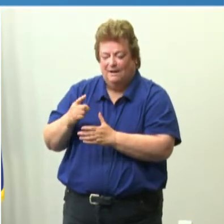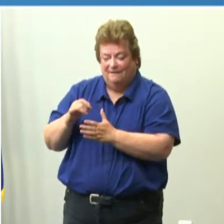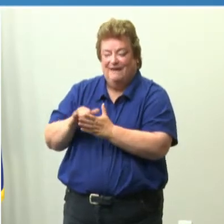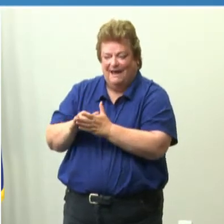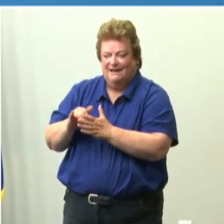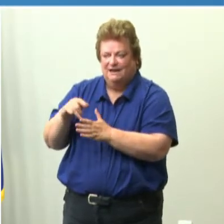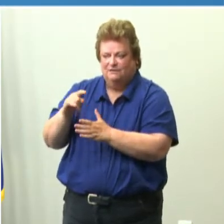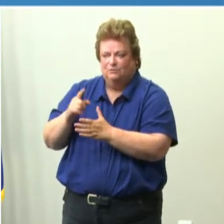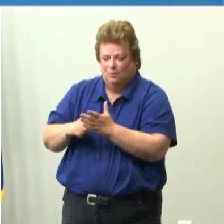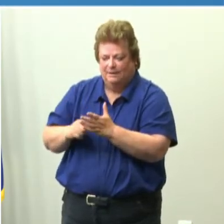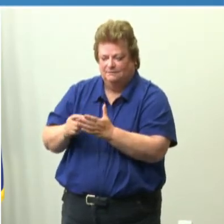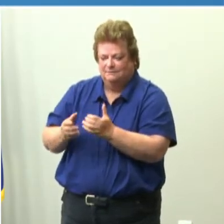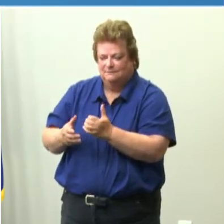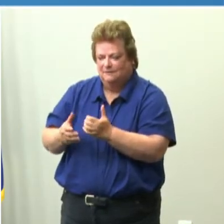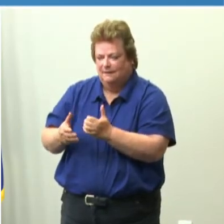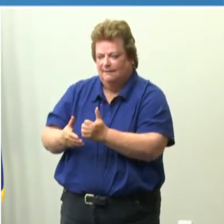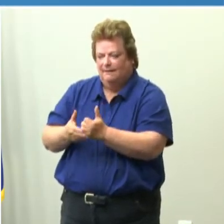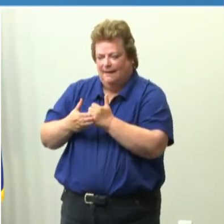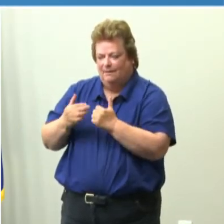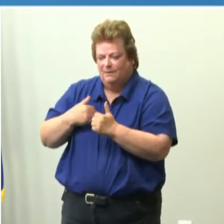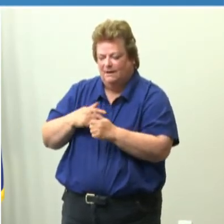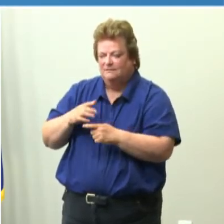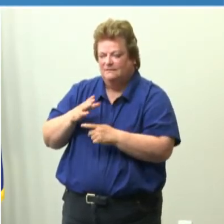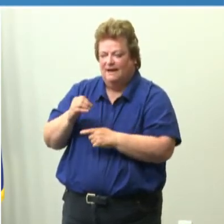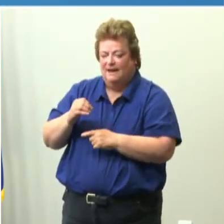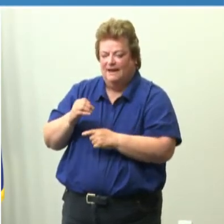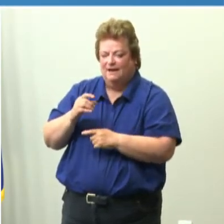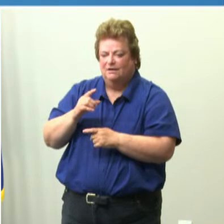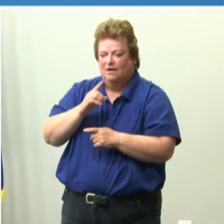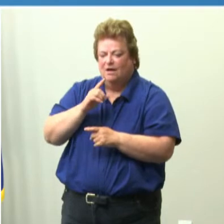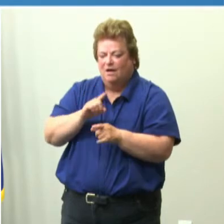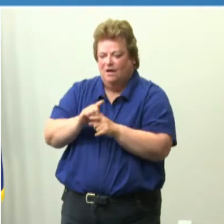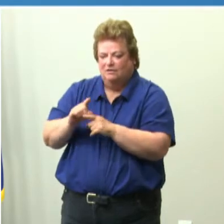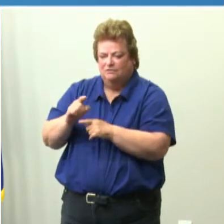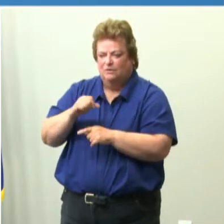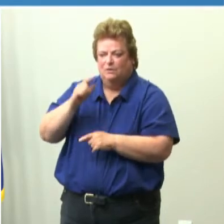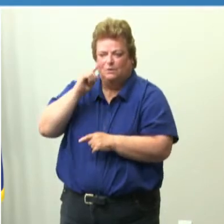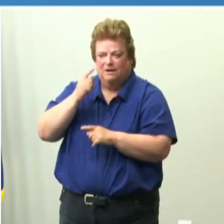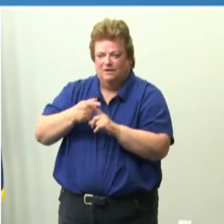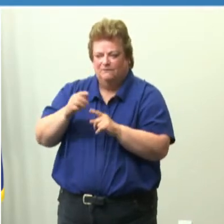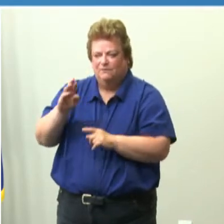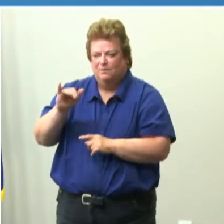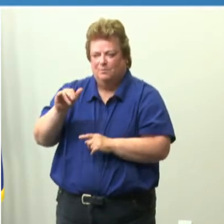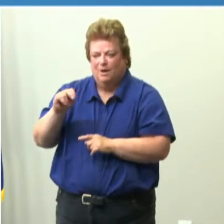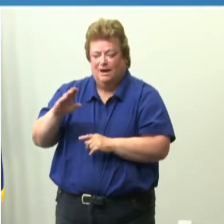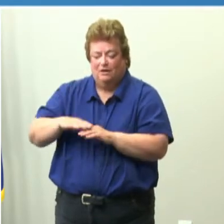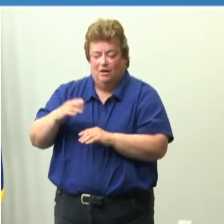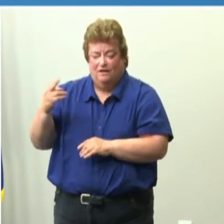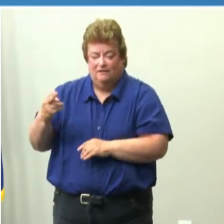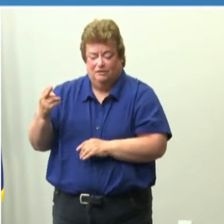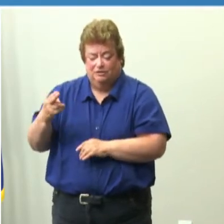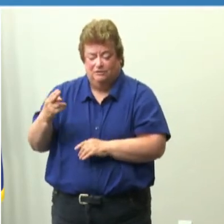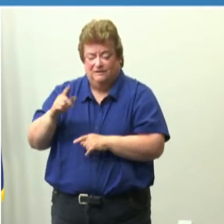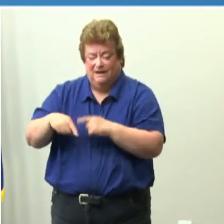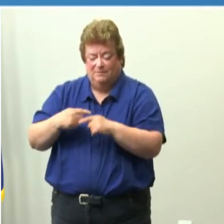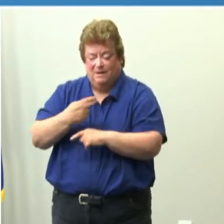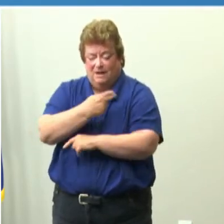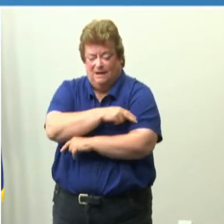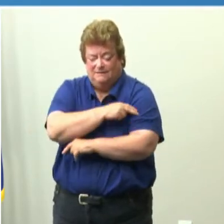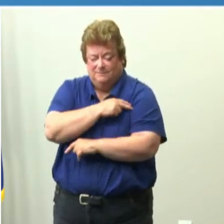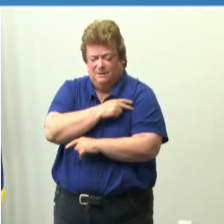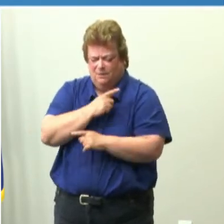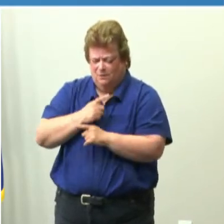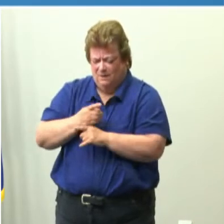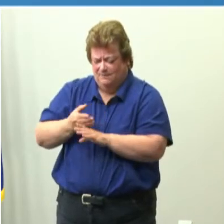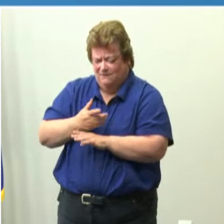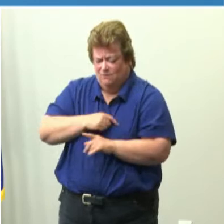our hospitalizations. I'm sure you're going to be hearing from Brian on Thursday, Right before I came down